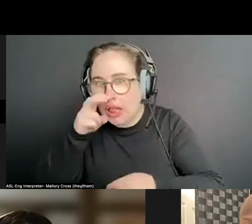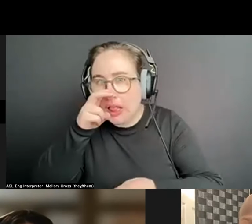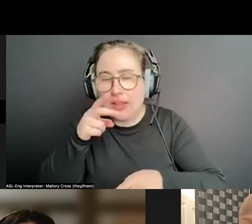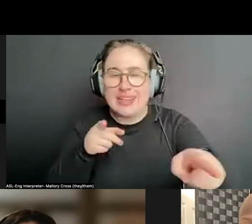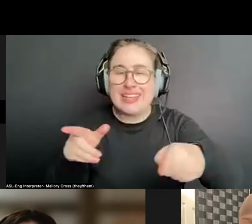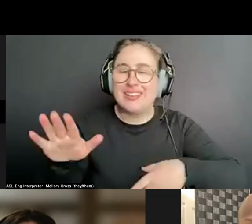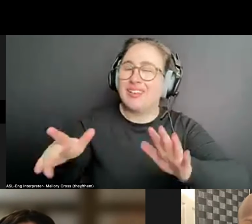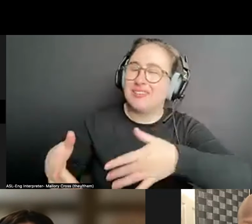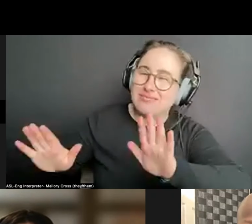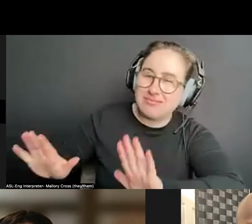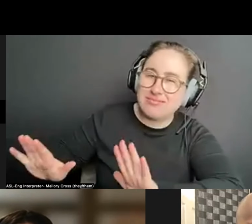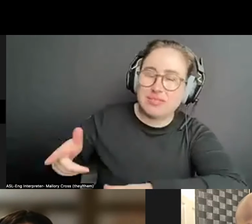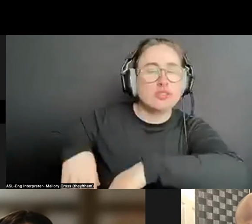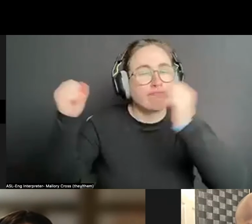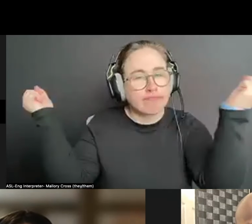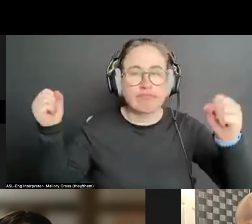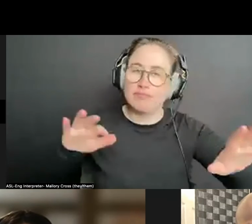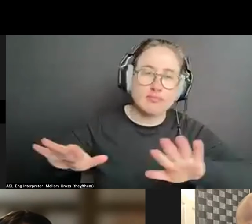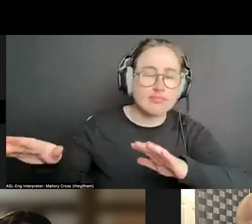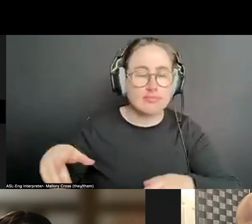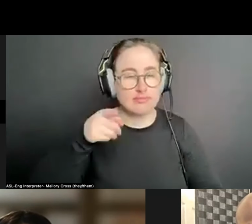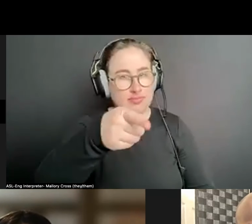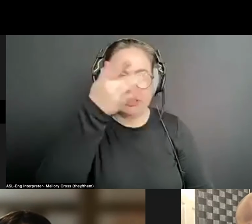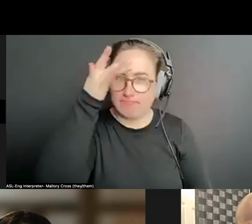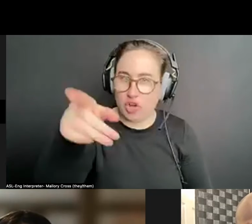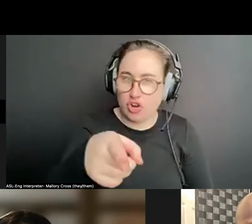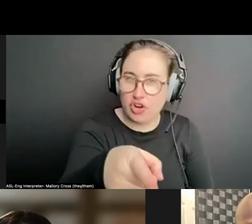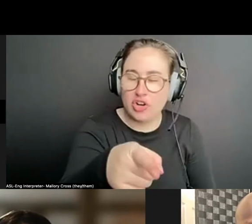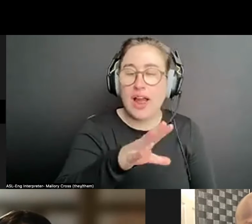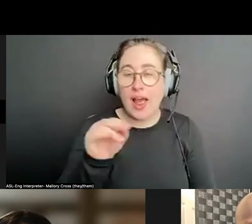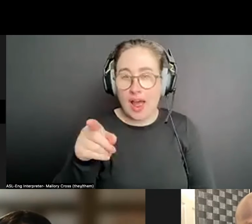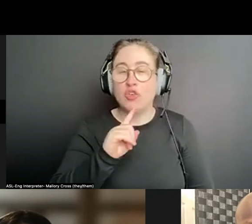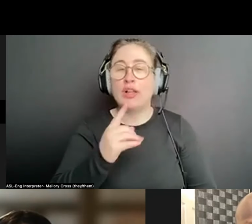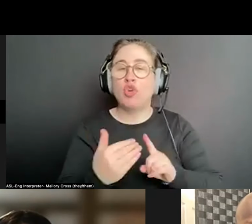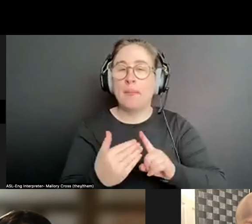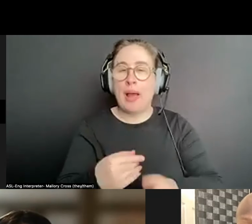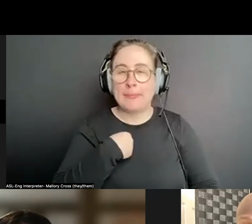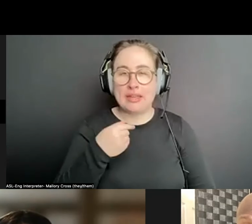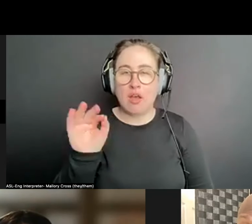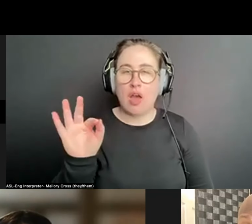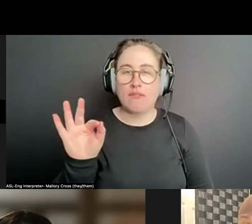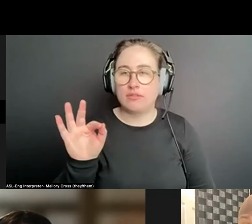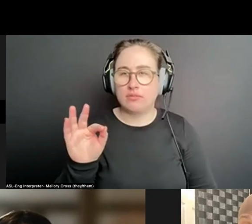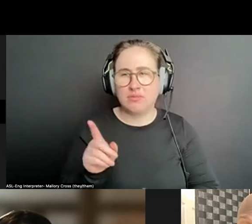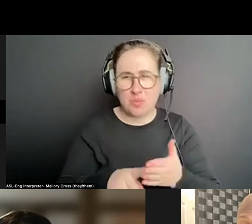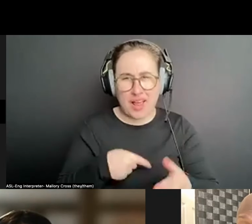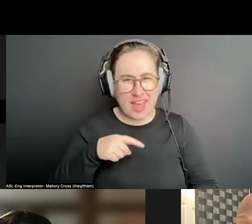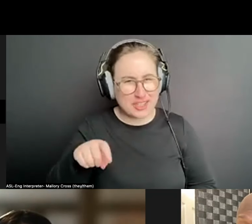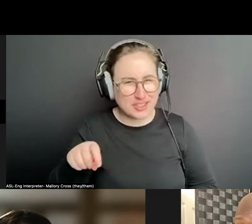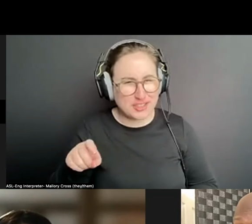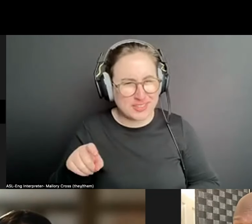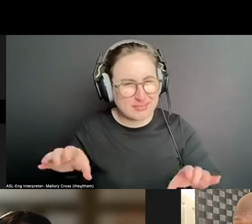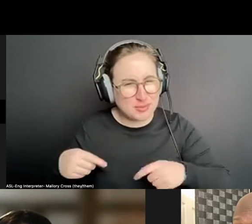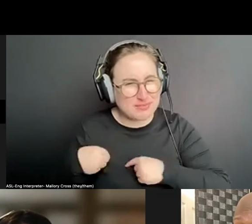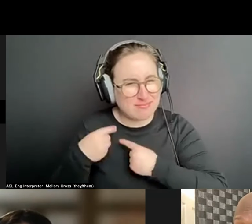many wonderful, smart people. And it is kind of reminds me of what I should have been doing all my life as far